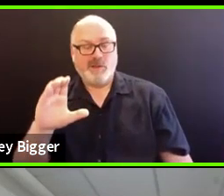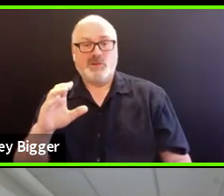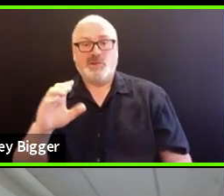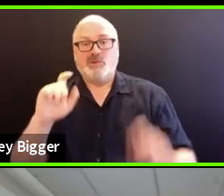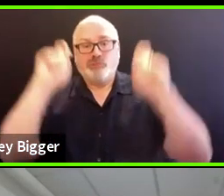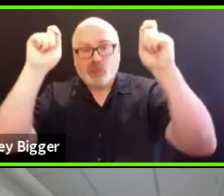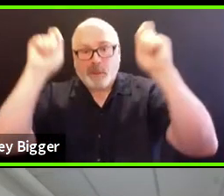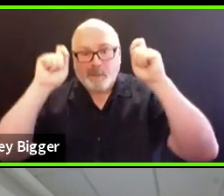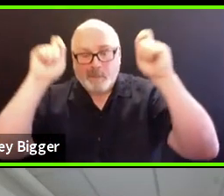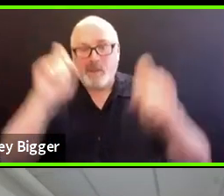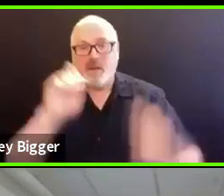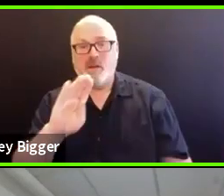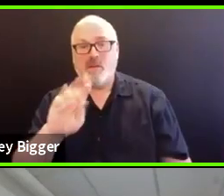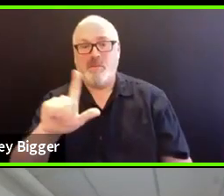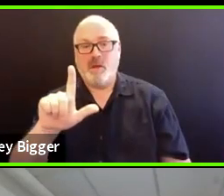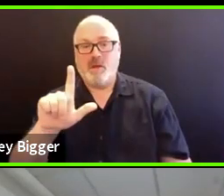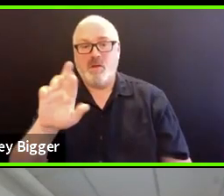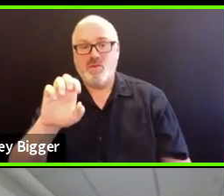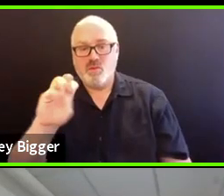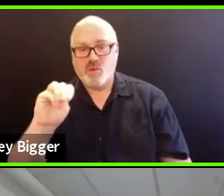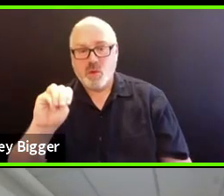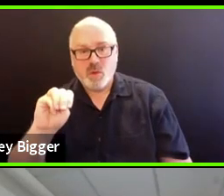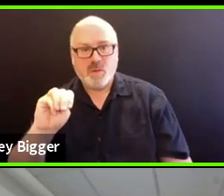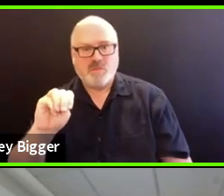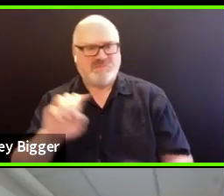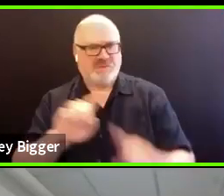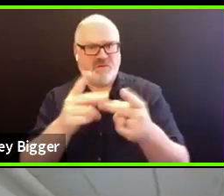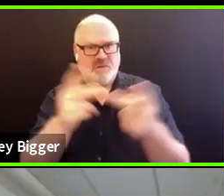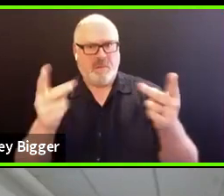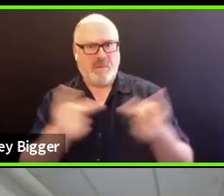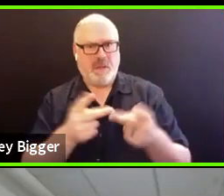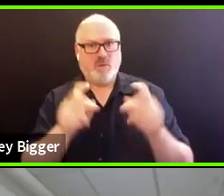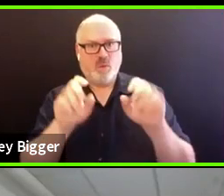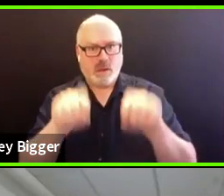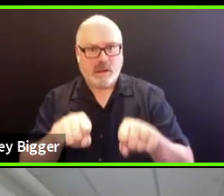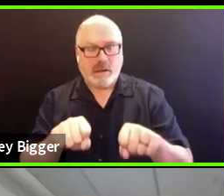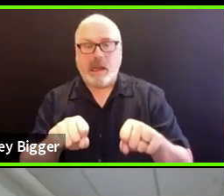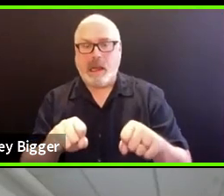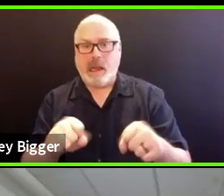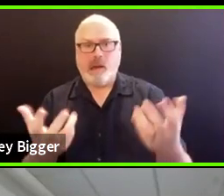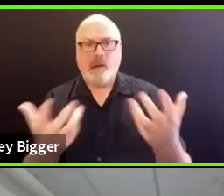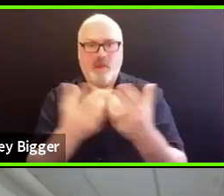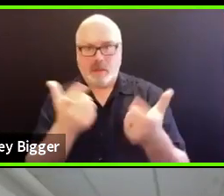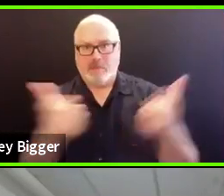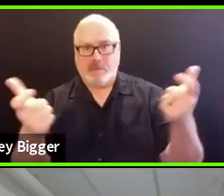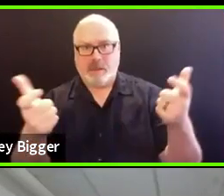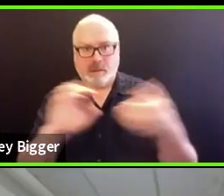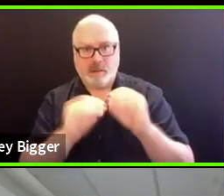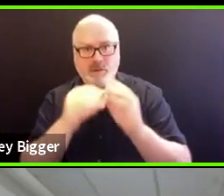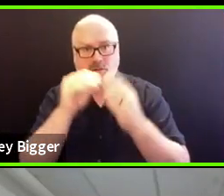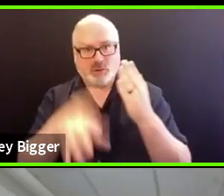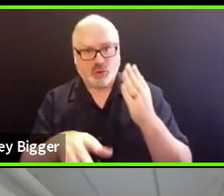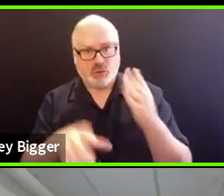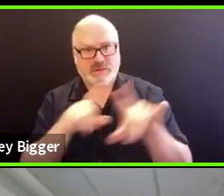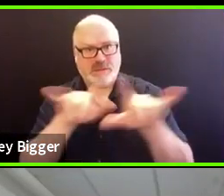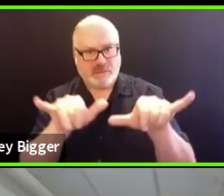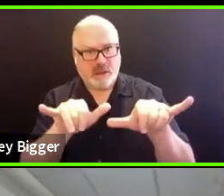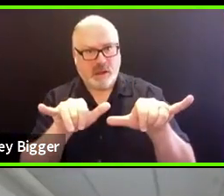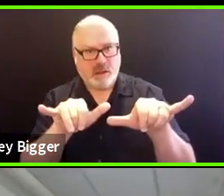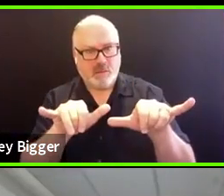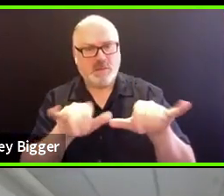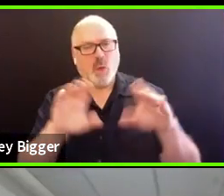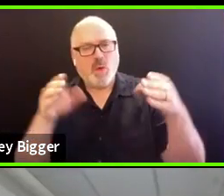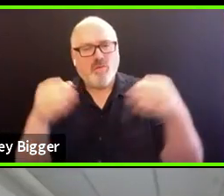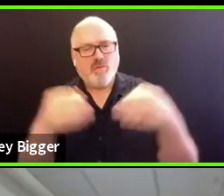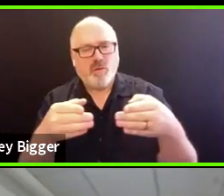ballrooms in the university center, et cetera, where we can accommodate larger numbers of students. And so we're focused